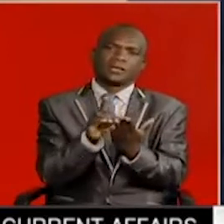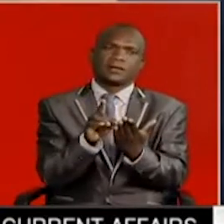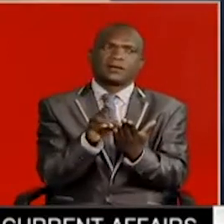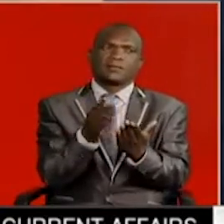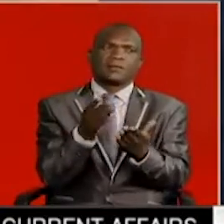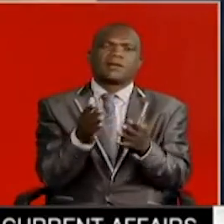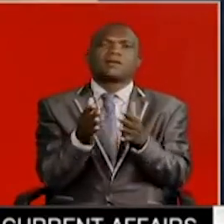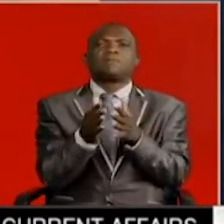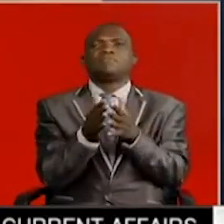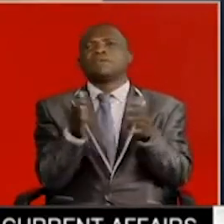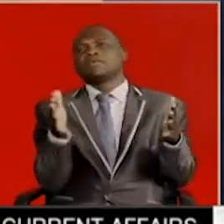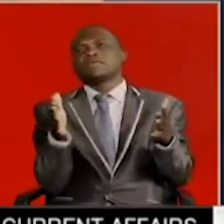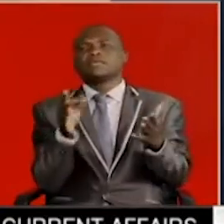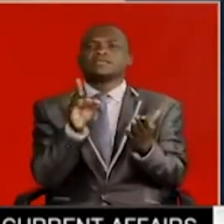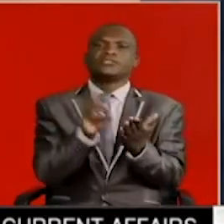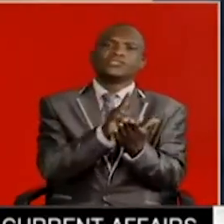district,